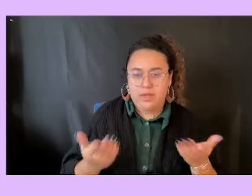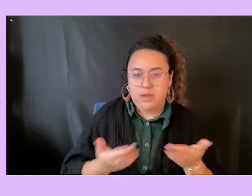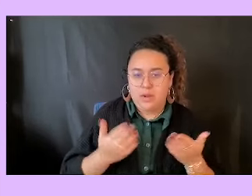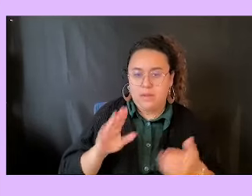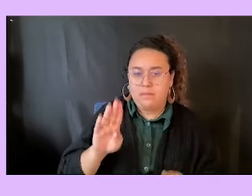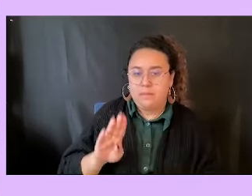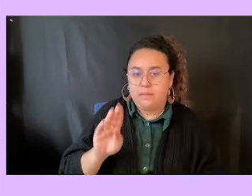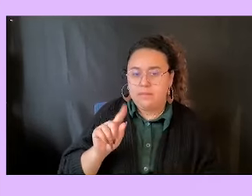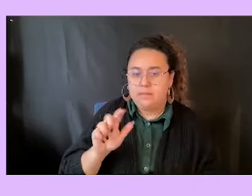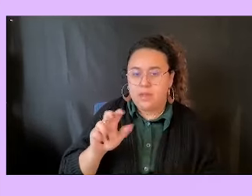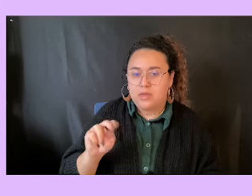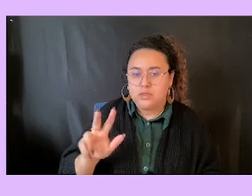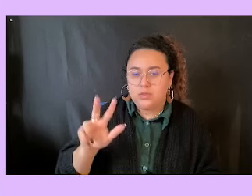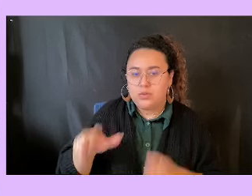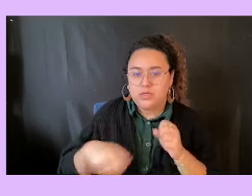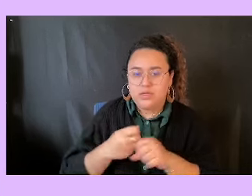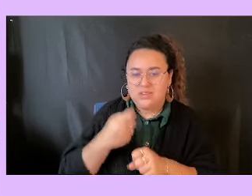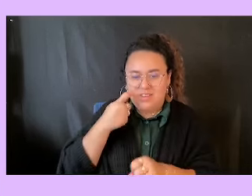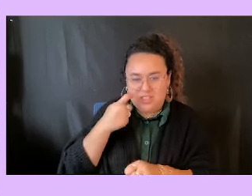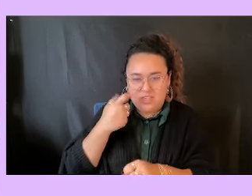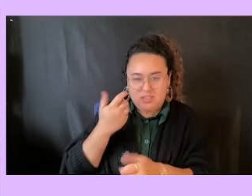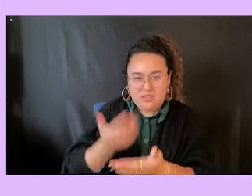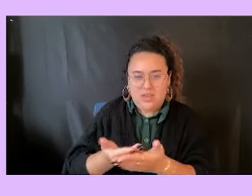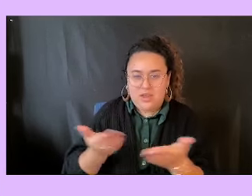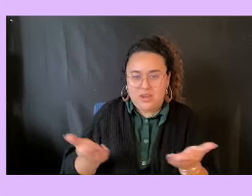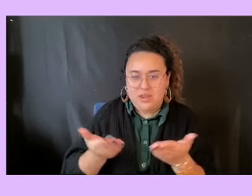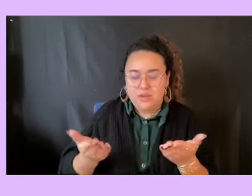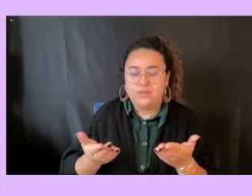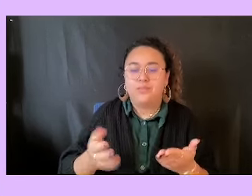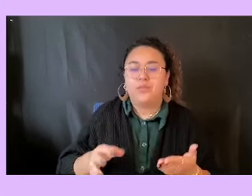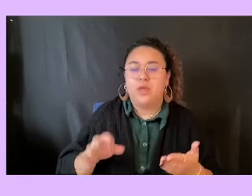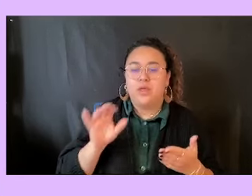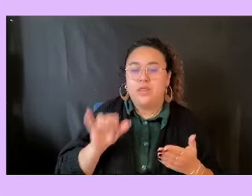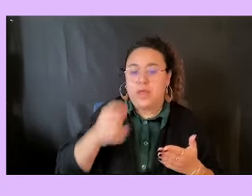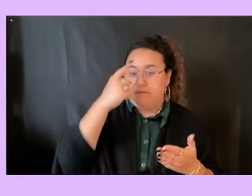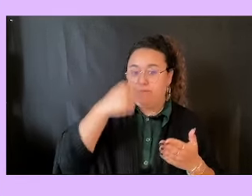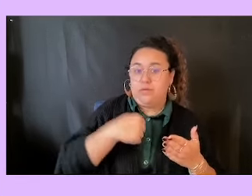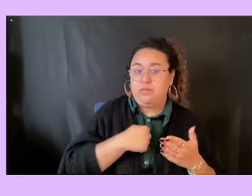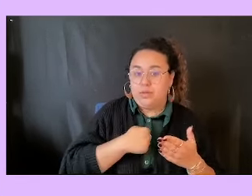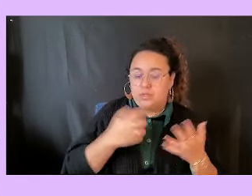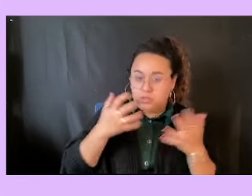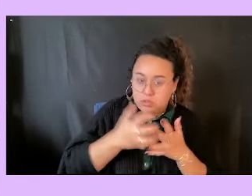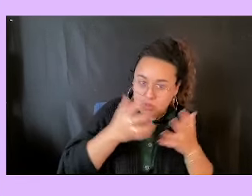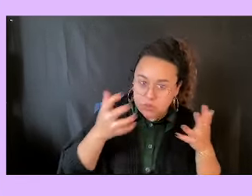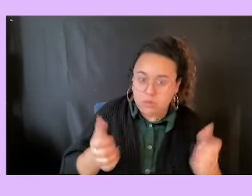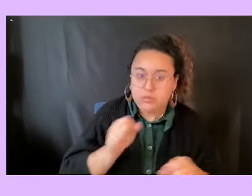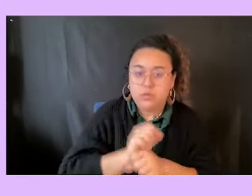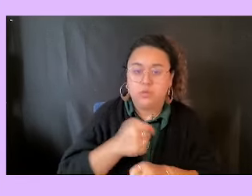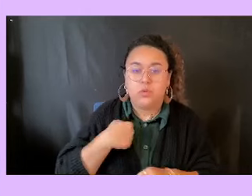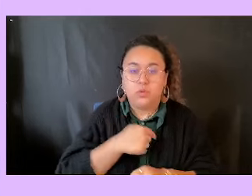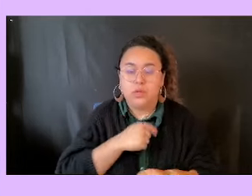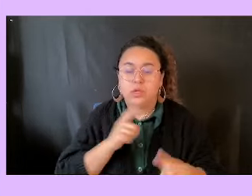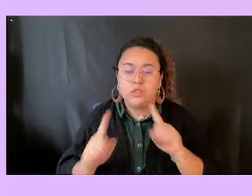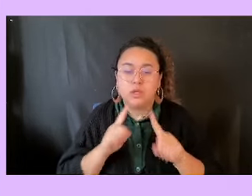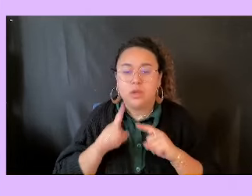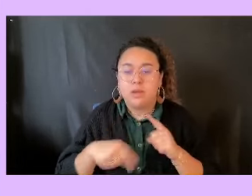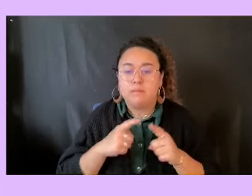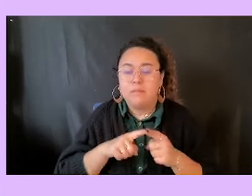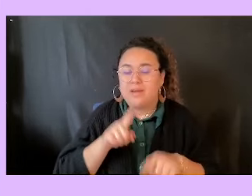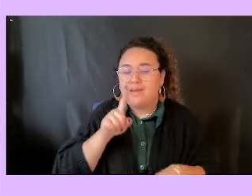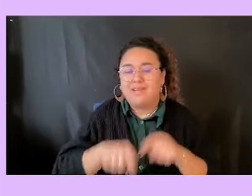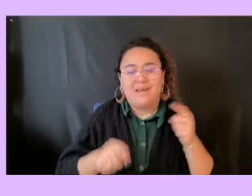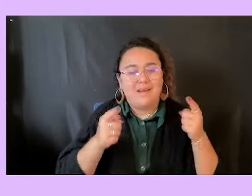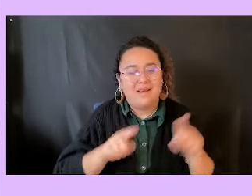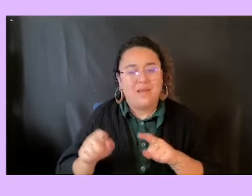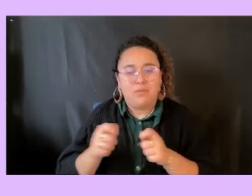so I basically just got here, is that to me, so much of the work we're talking about can't happen without